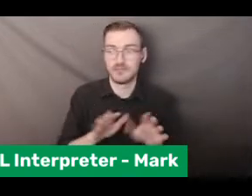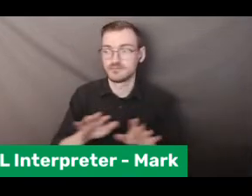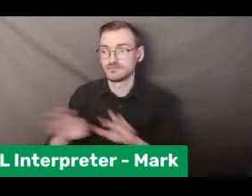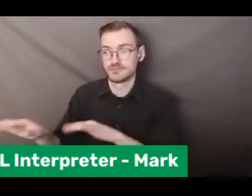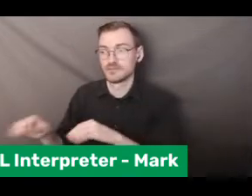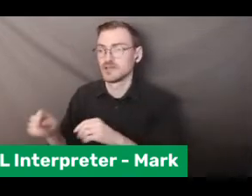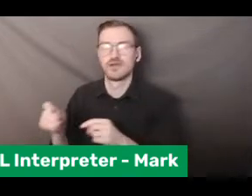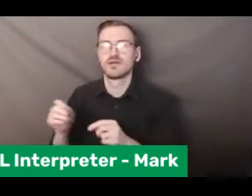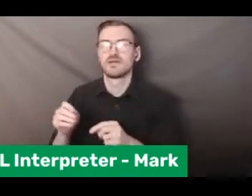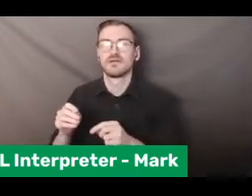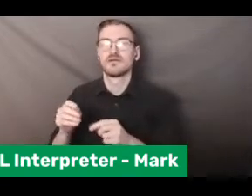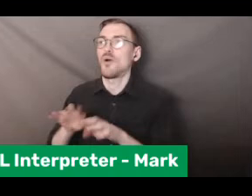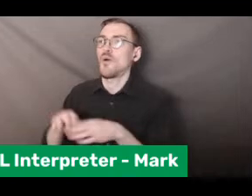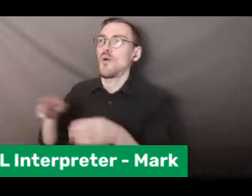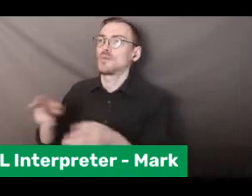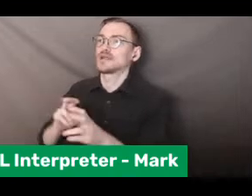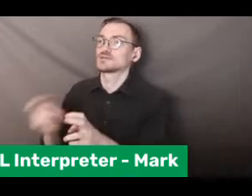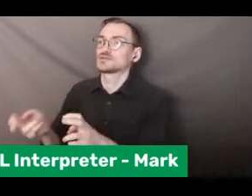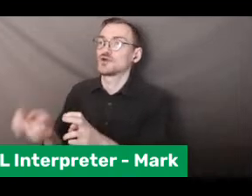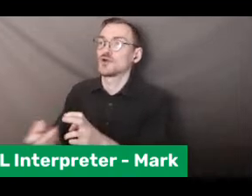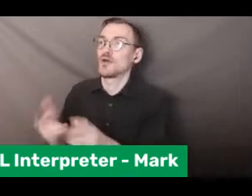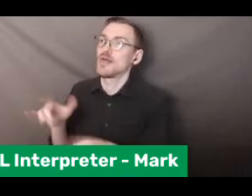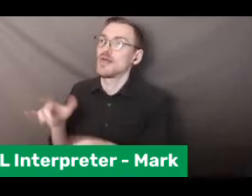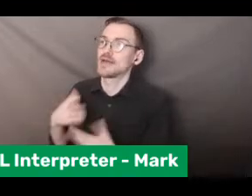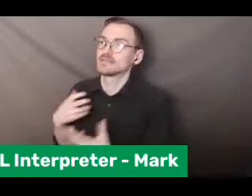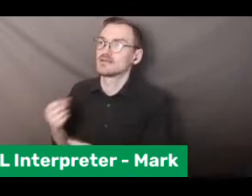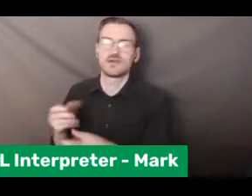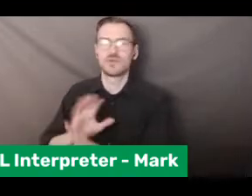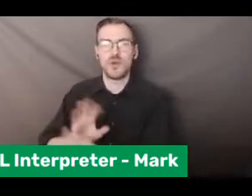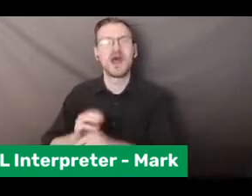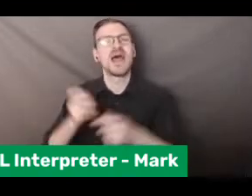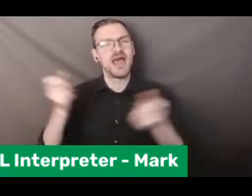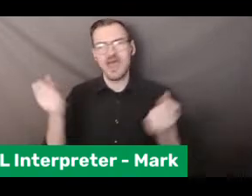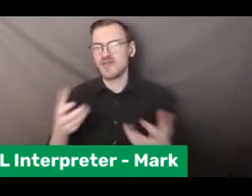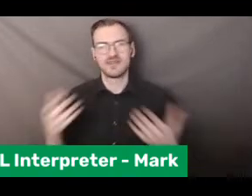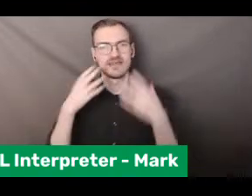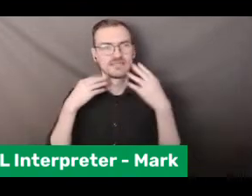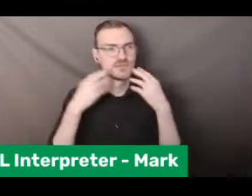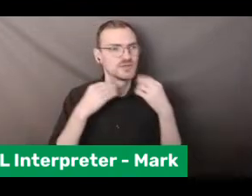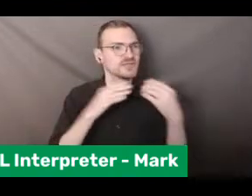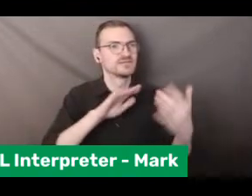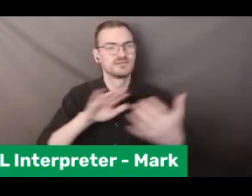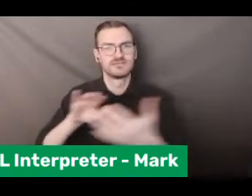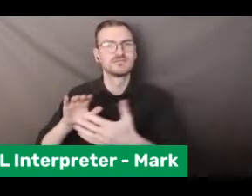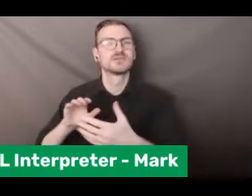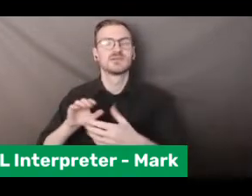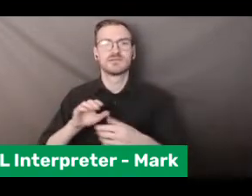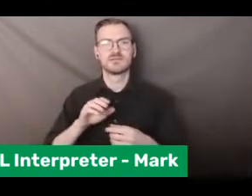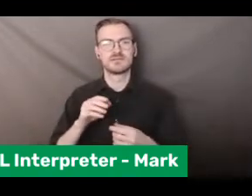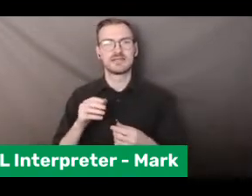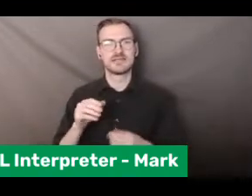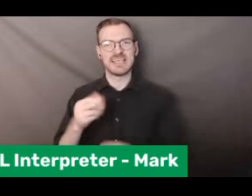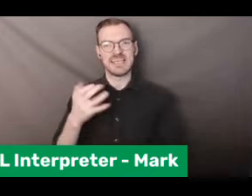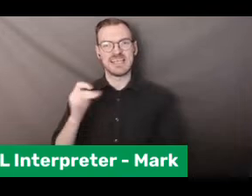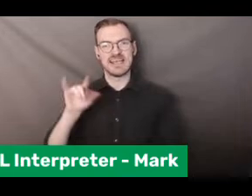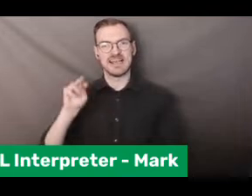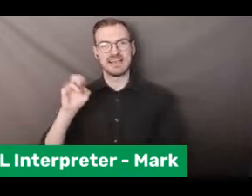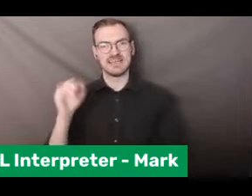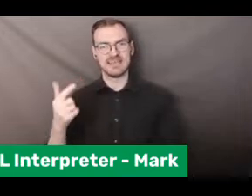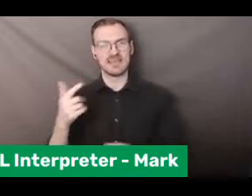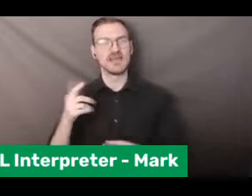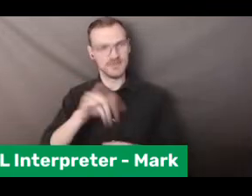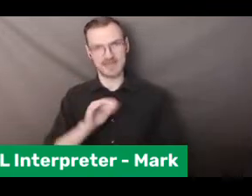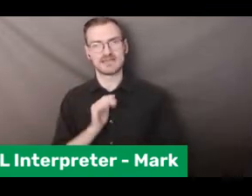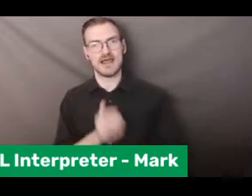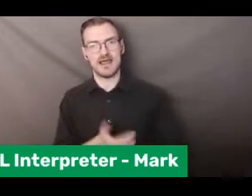with ourselves and with each other and with the world as healing-centered. Placing healing at the center of our